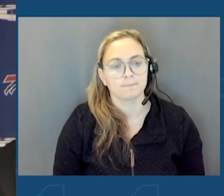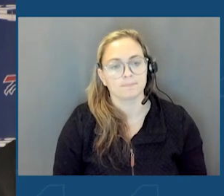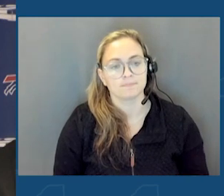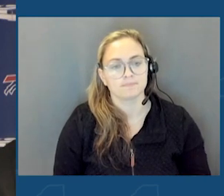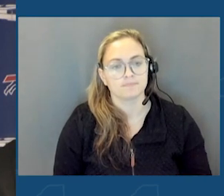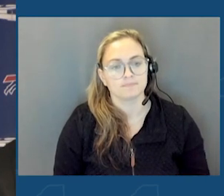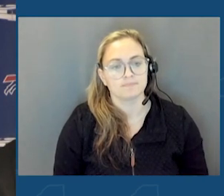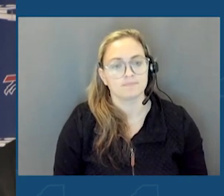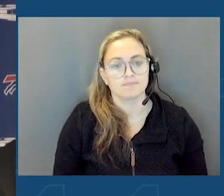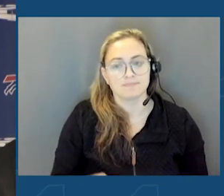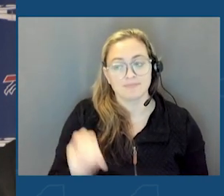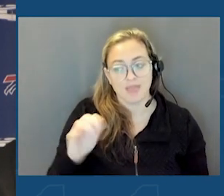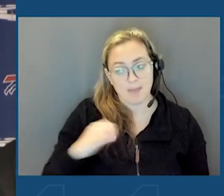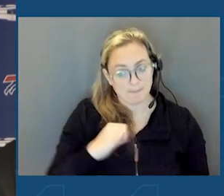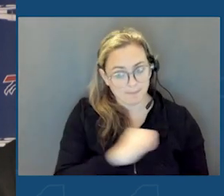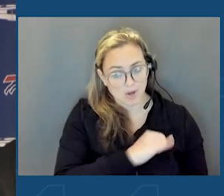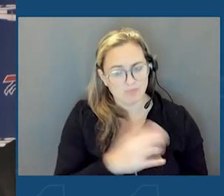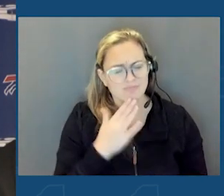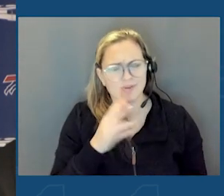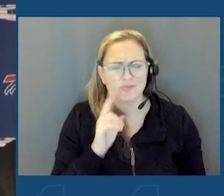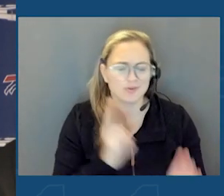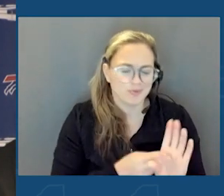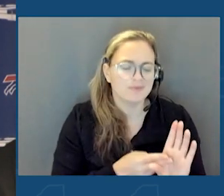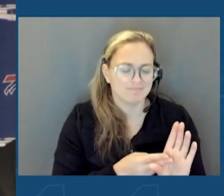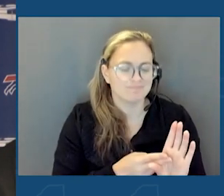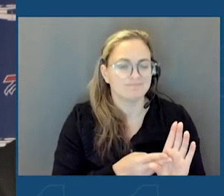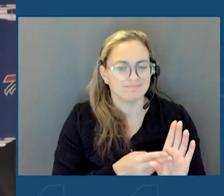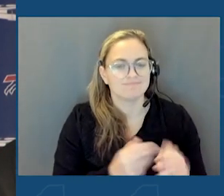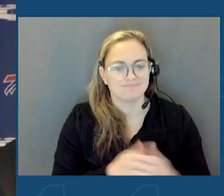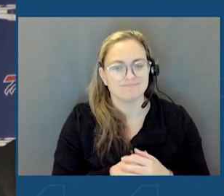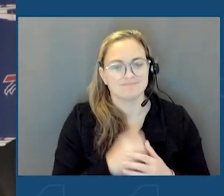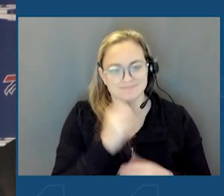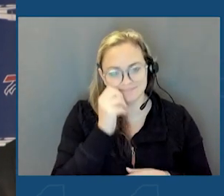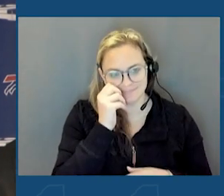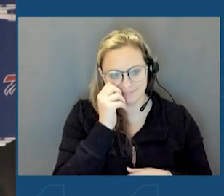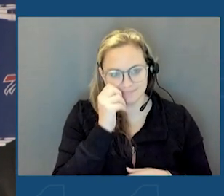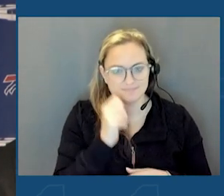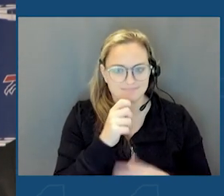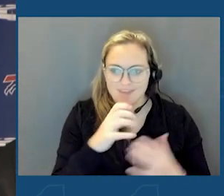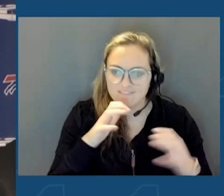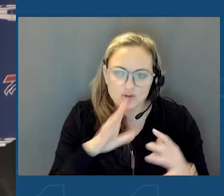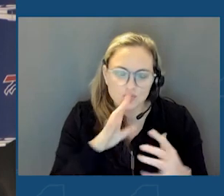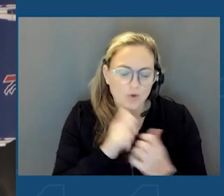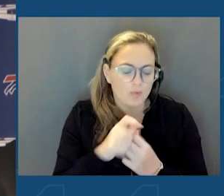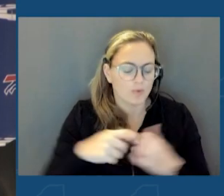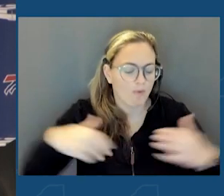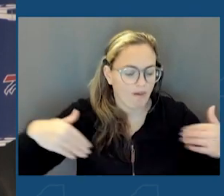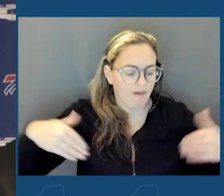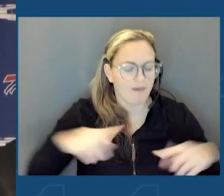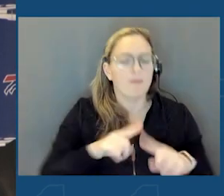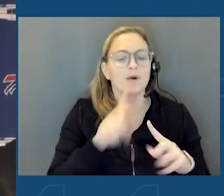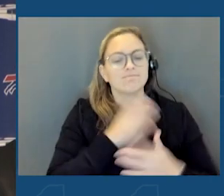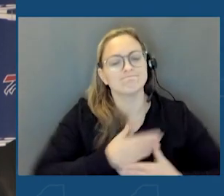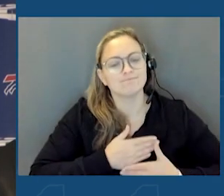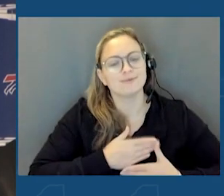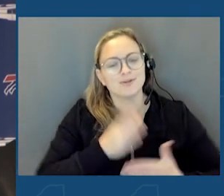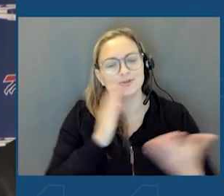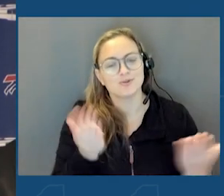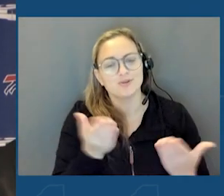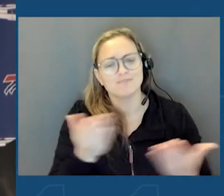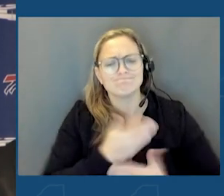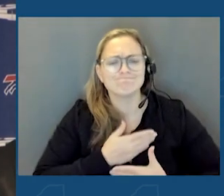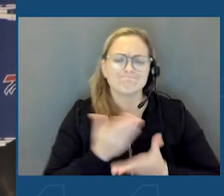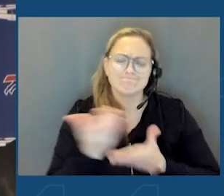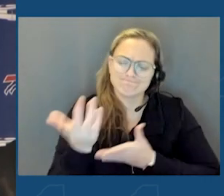And Mayor, thank you for coming. I didn't get a chance to talk to you much, but I really appreciate our relationship through the